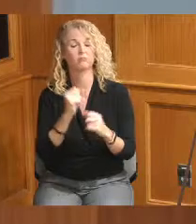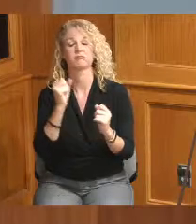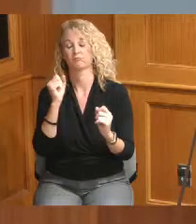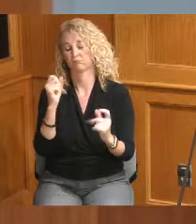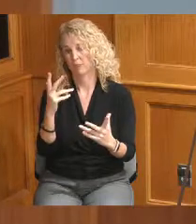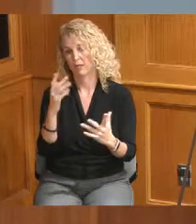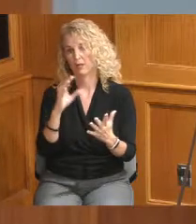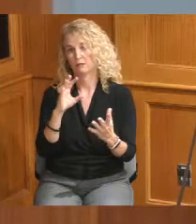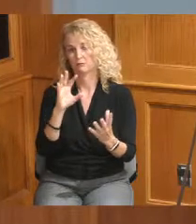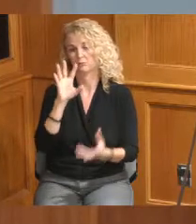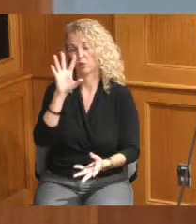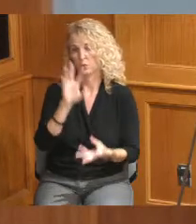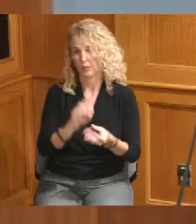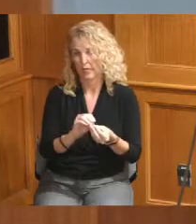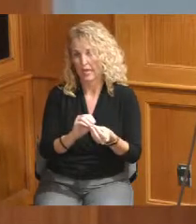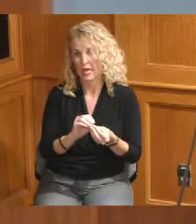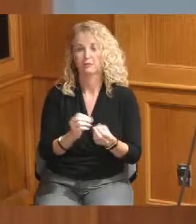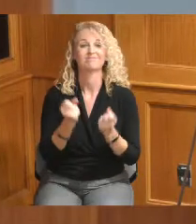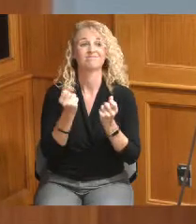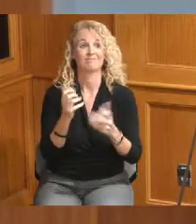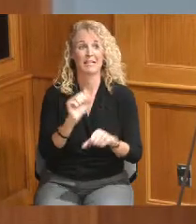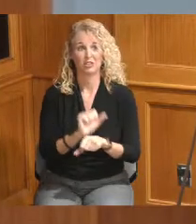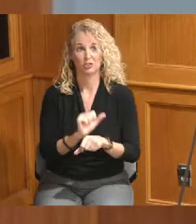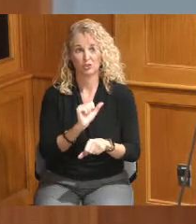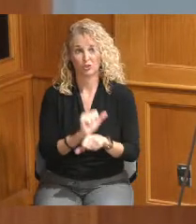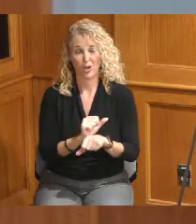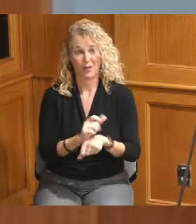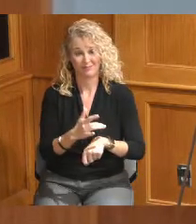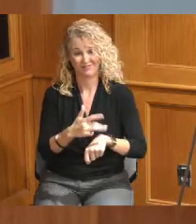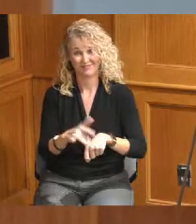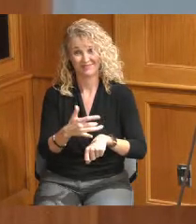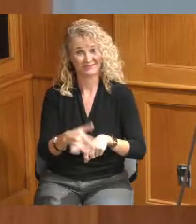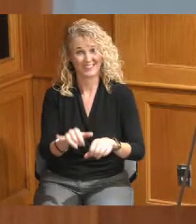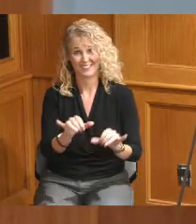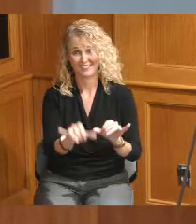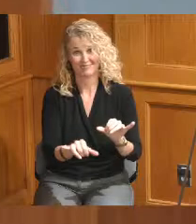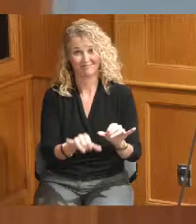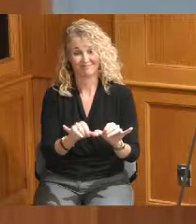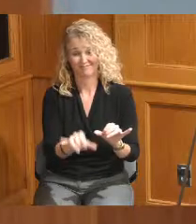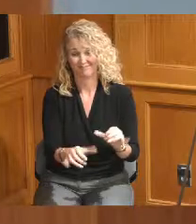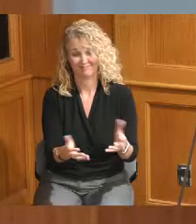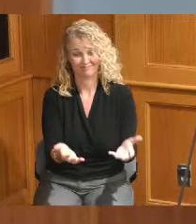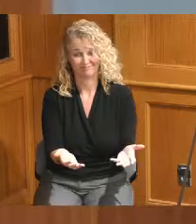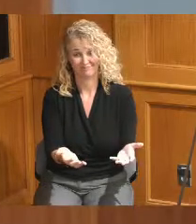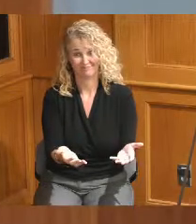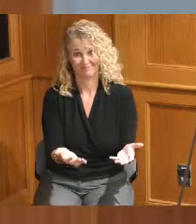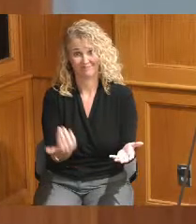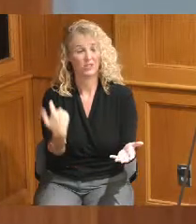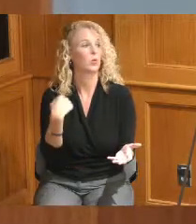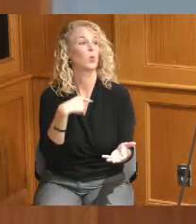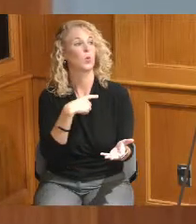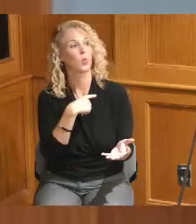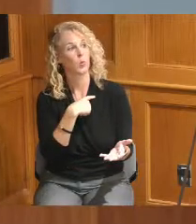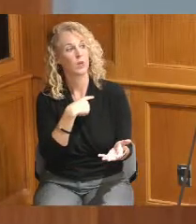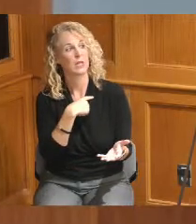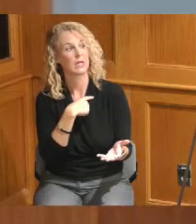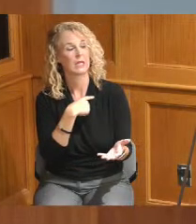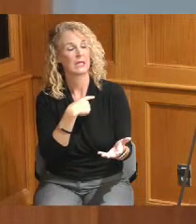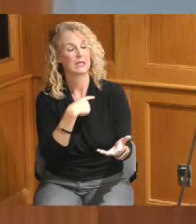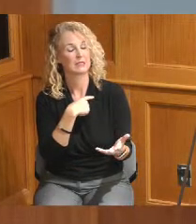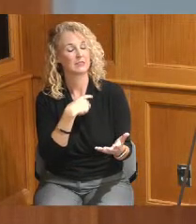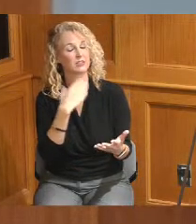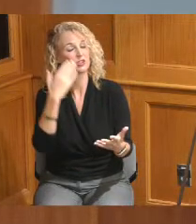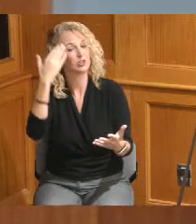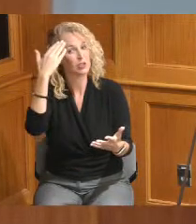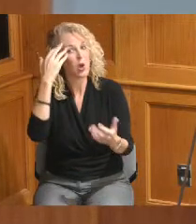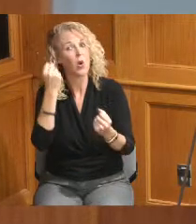account for the fact that many positions will remain vacant throughout the year. We do have a high vacancy rate, but we